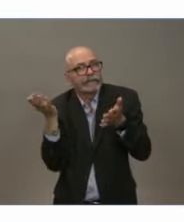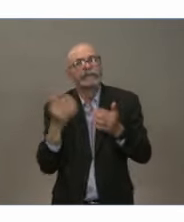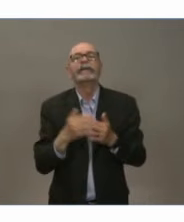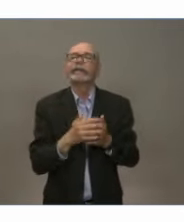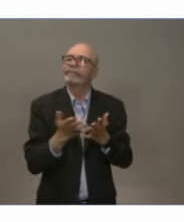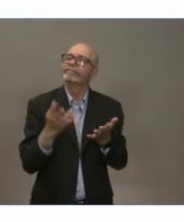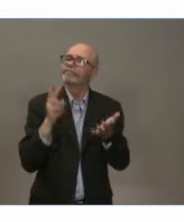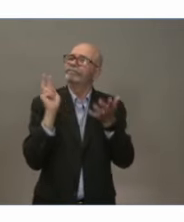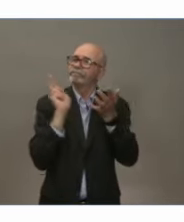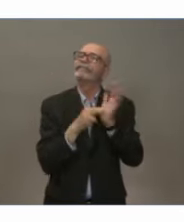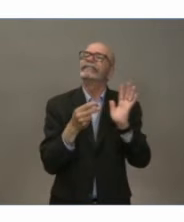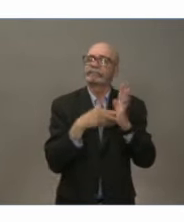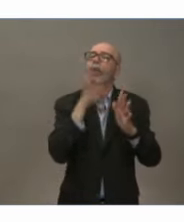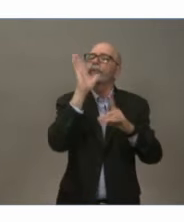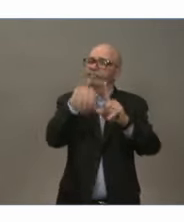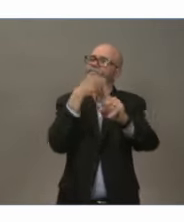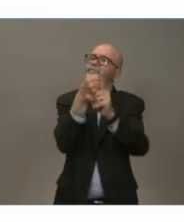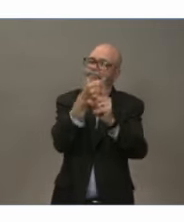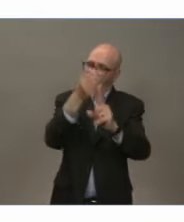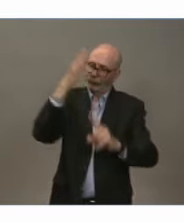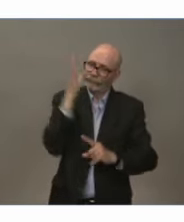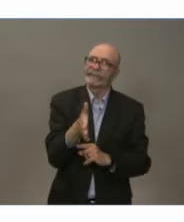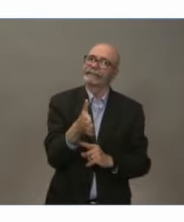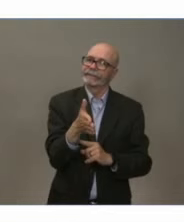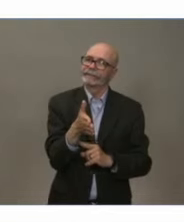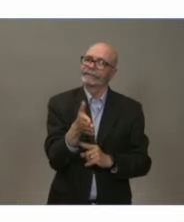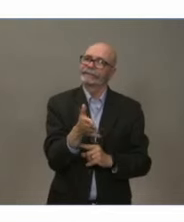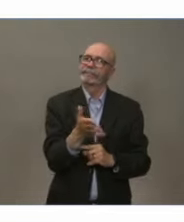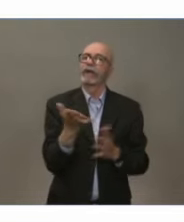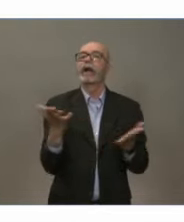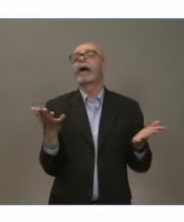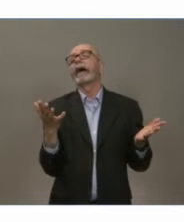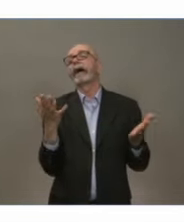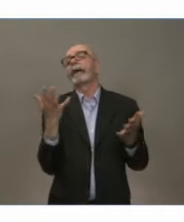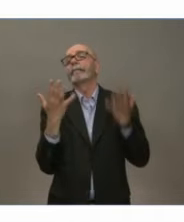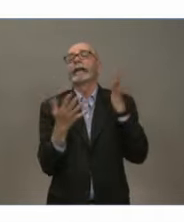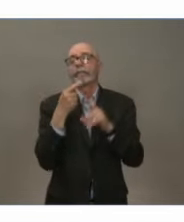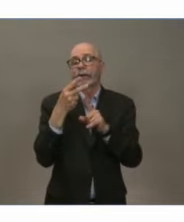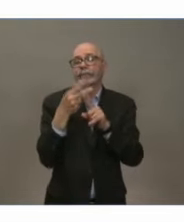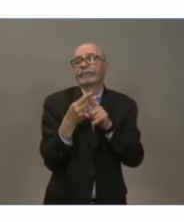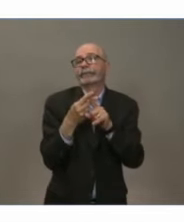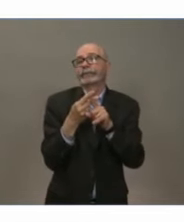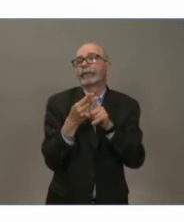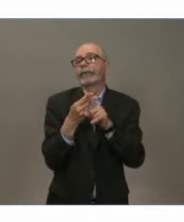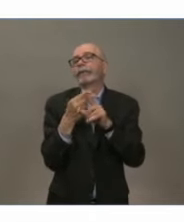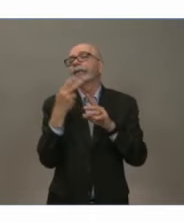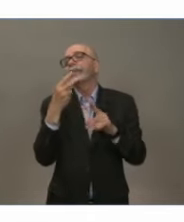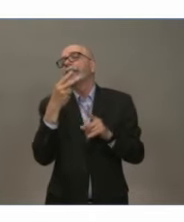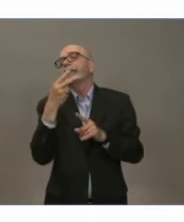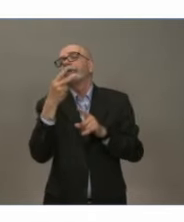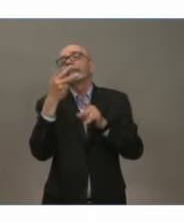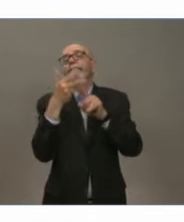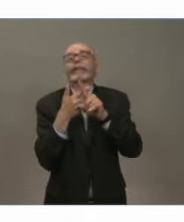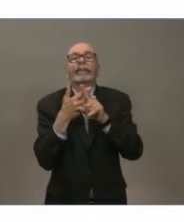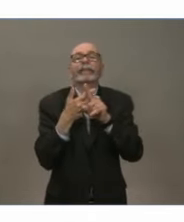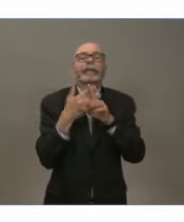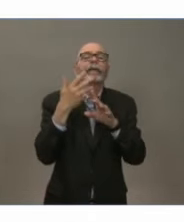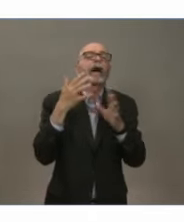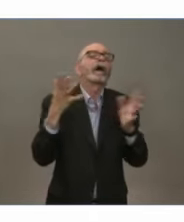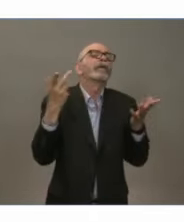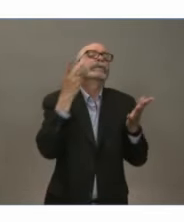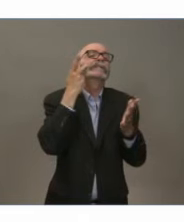impact, projecting outwards over the next 2.5 months of where we'd be with and